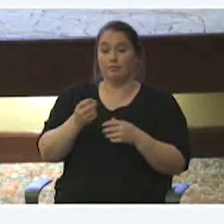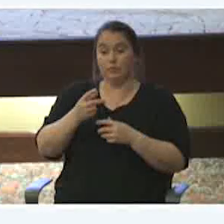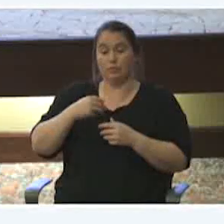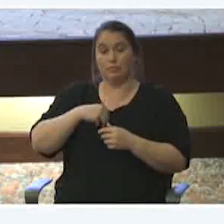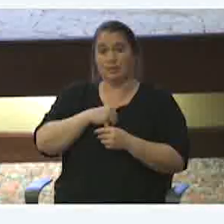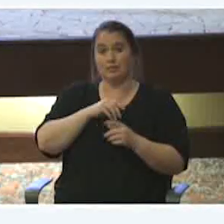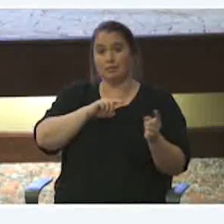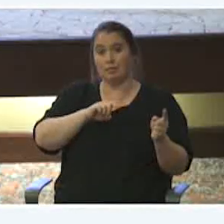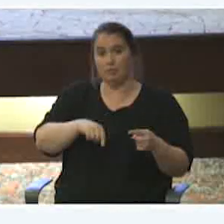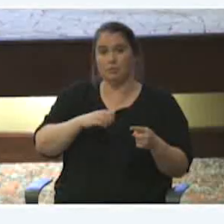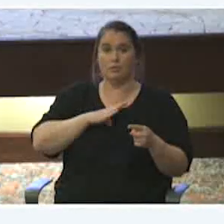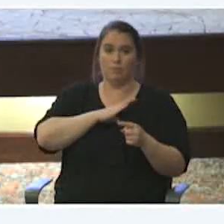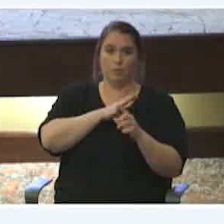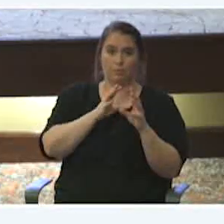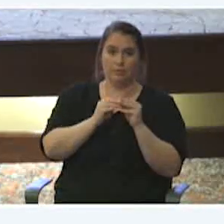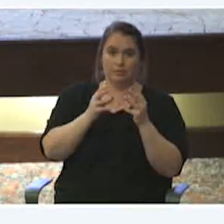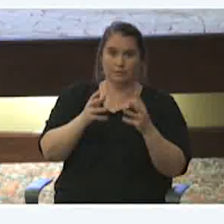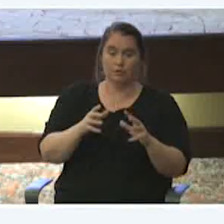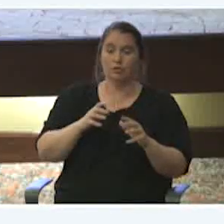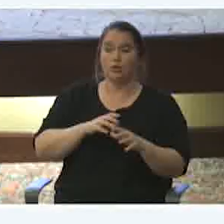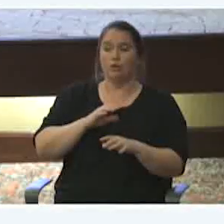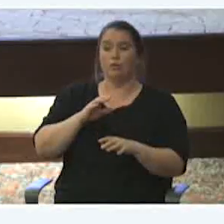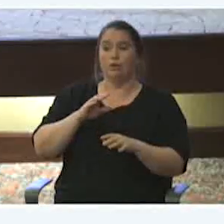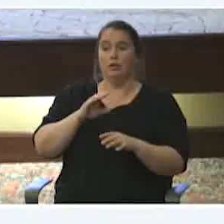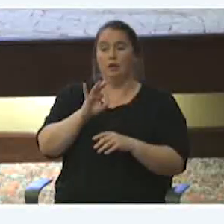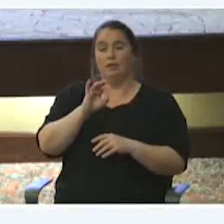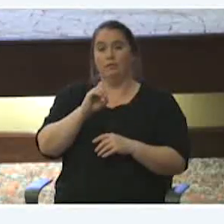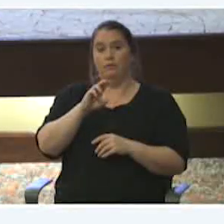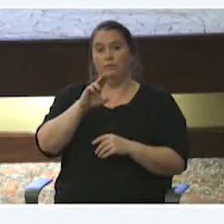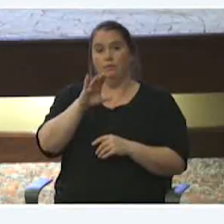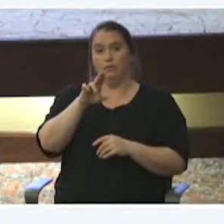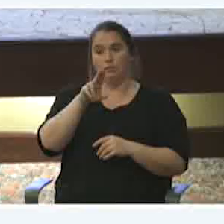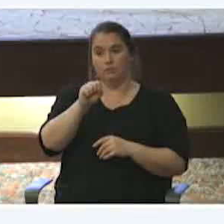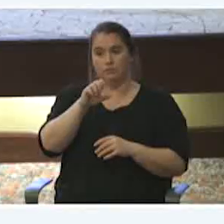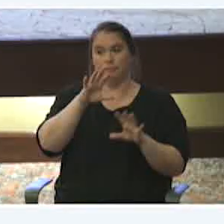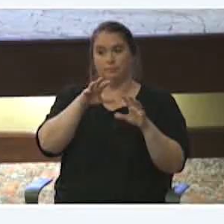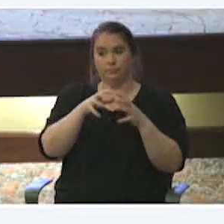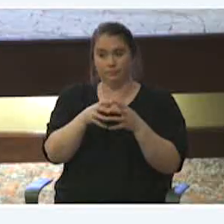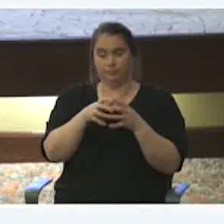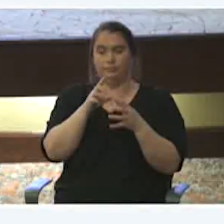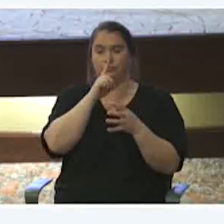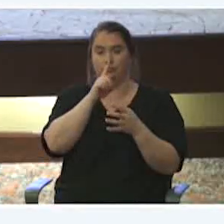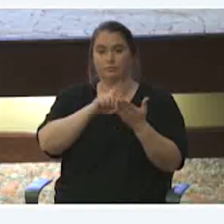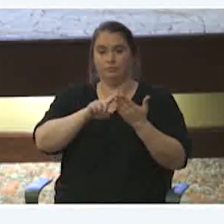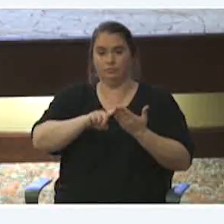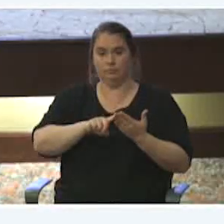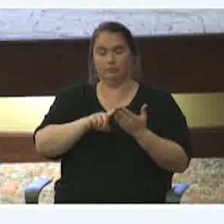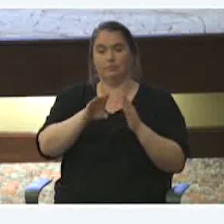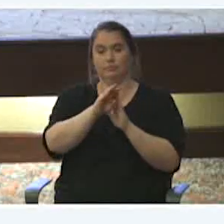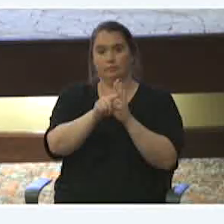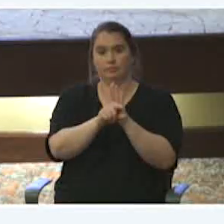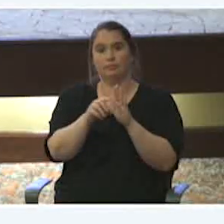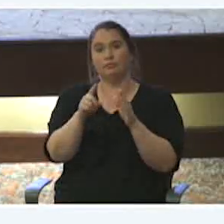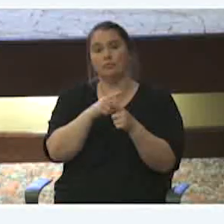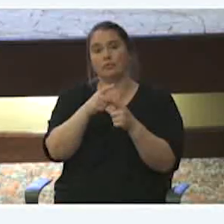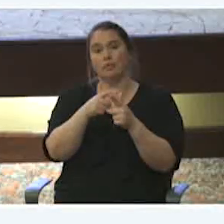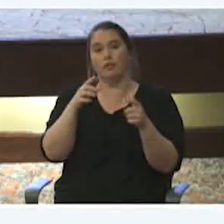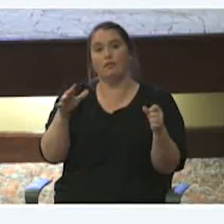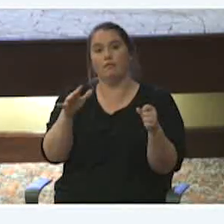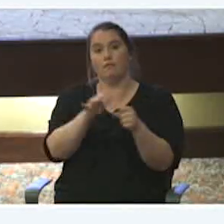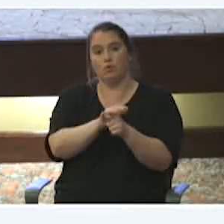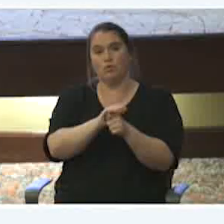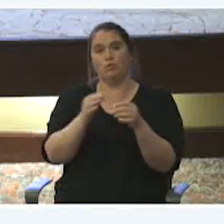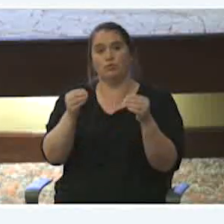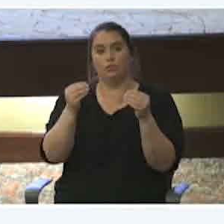meetings. So a focus group was established of 4 volunteer board members to really do the background research and then present full updates to the full board at our